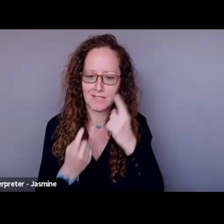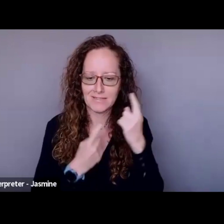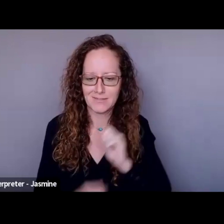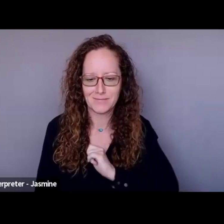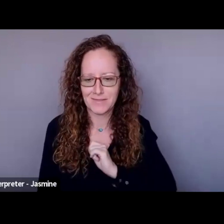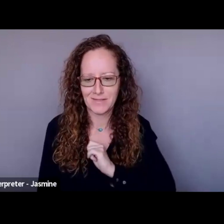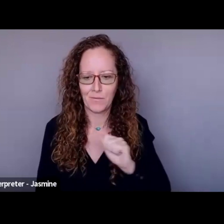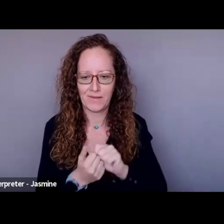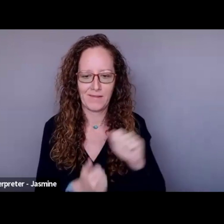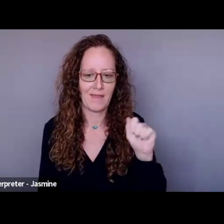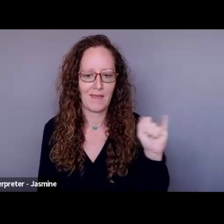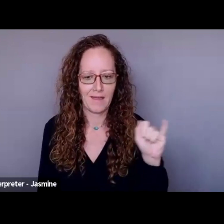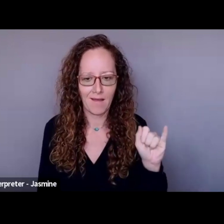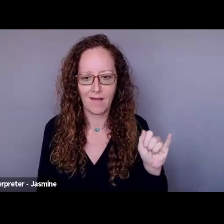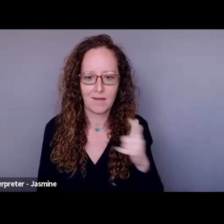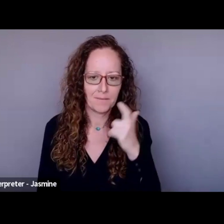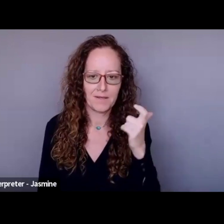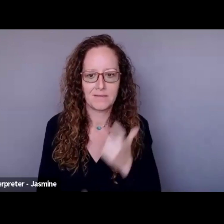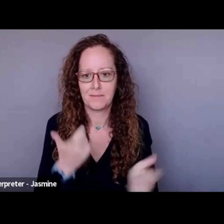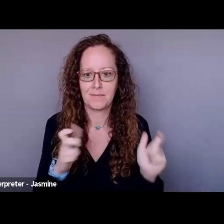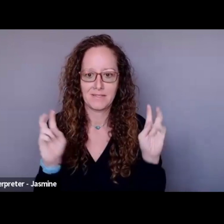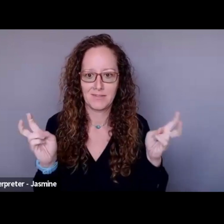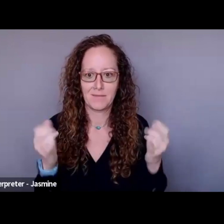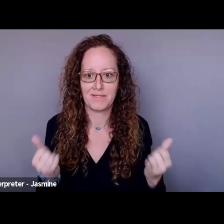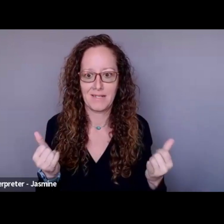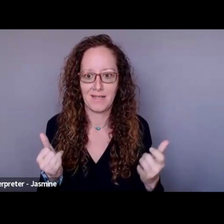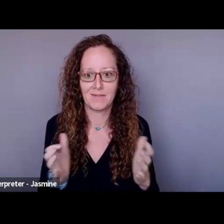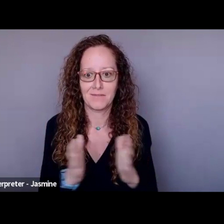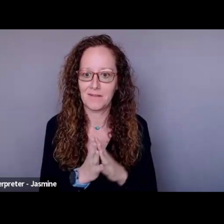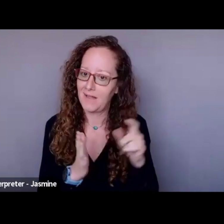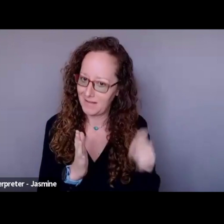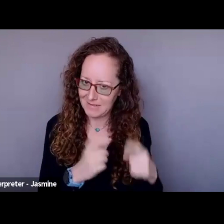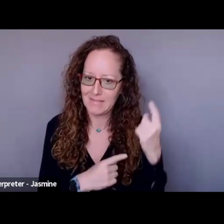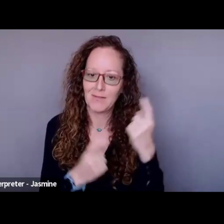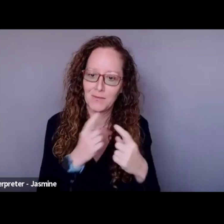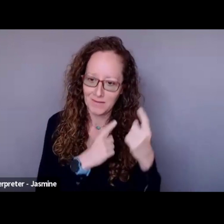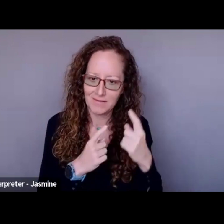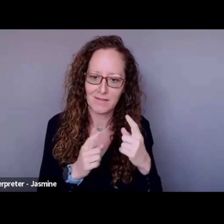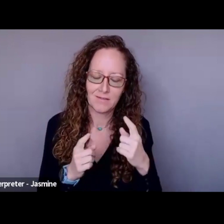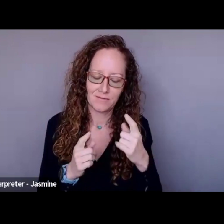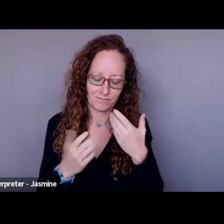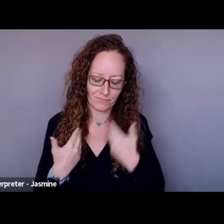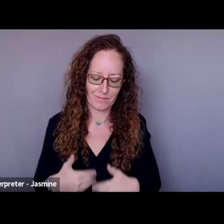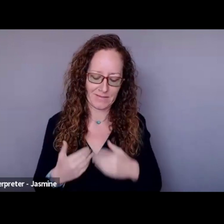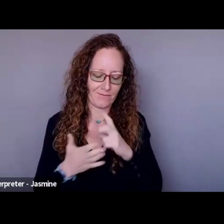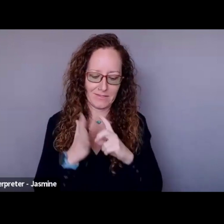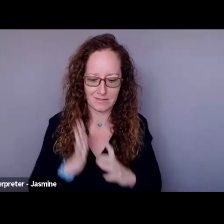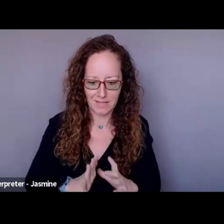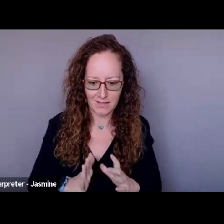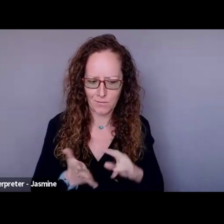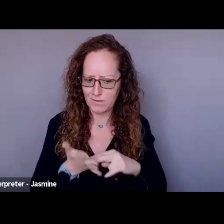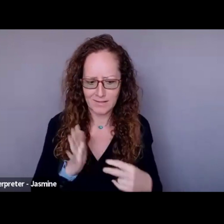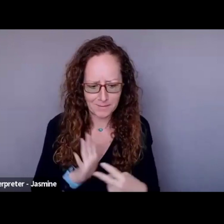With AI being such a big topic, I do need to consider as a designer what that means